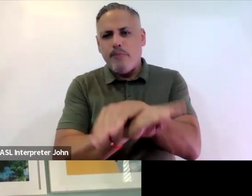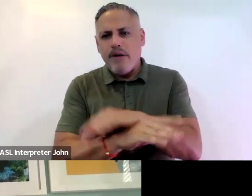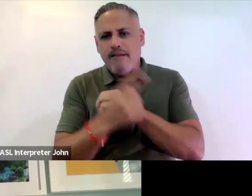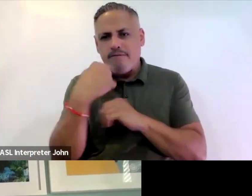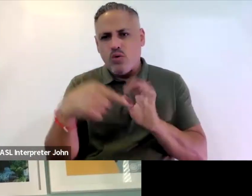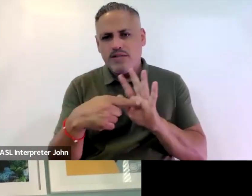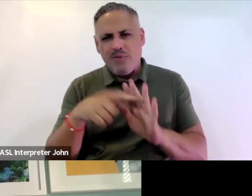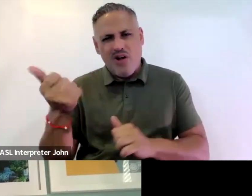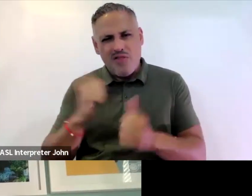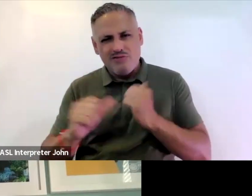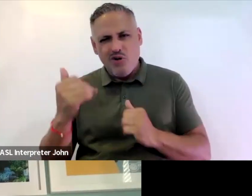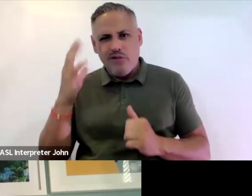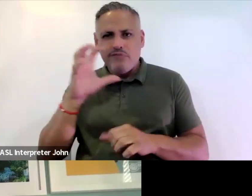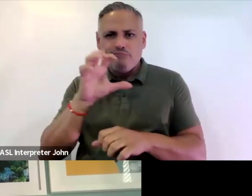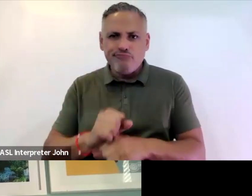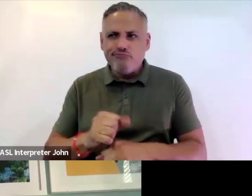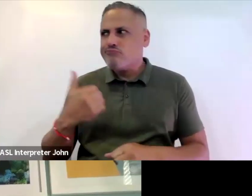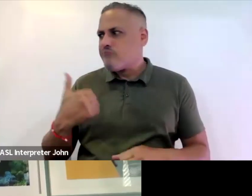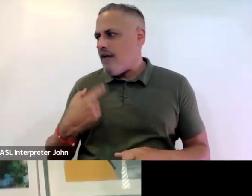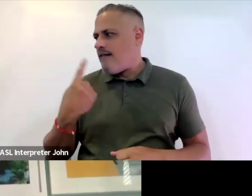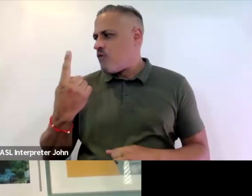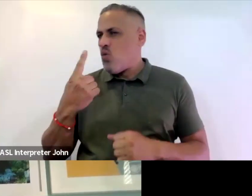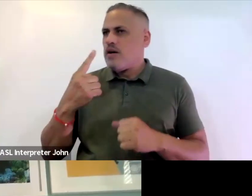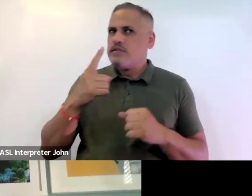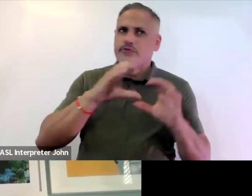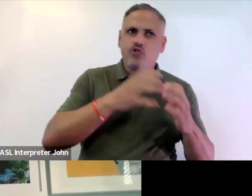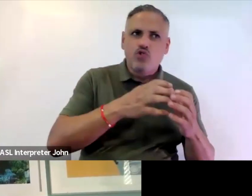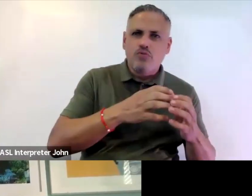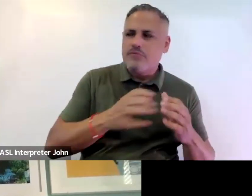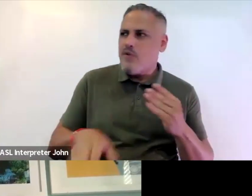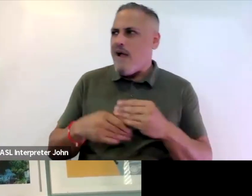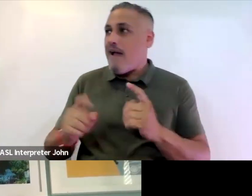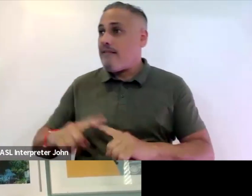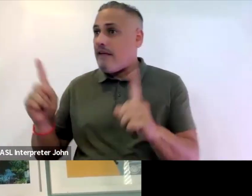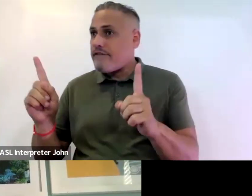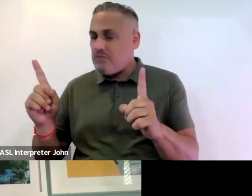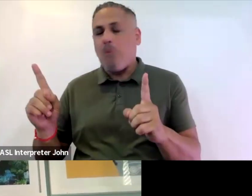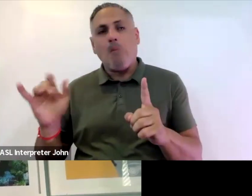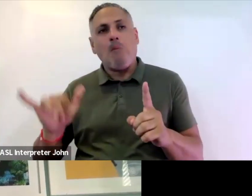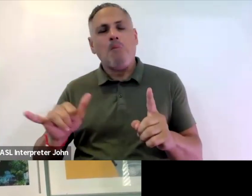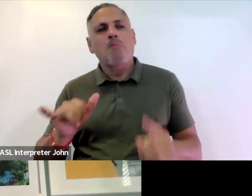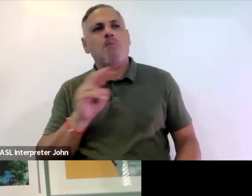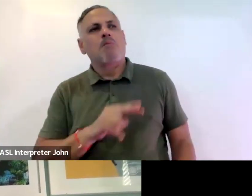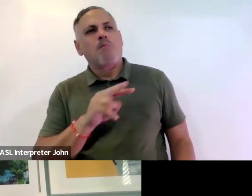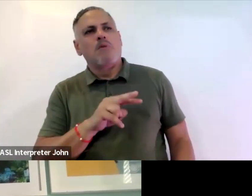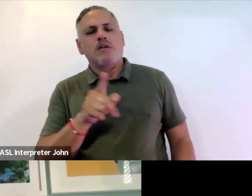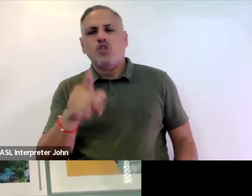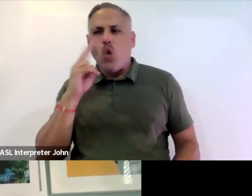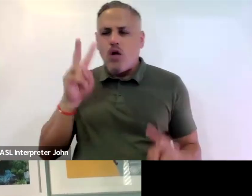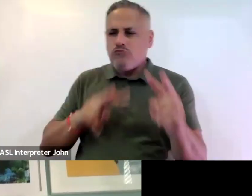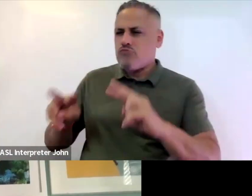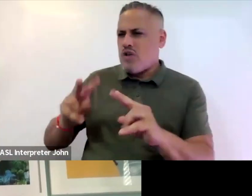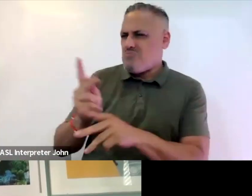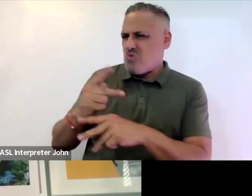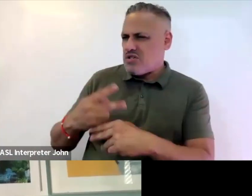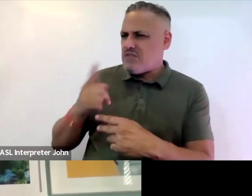like they're used to having a certain demographic and you add something different. You're really looking at, what does the production